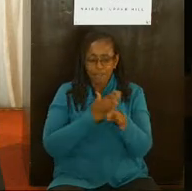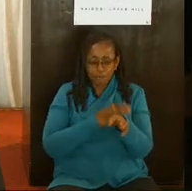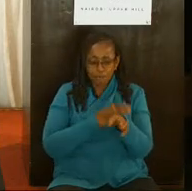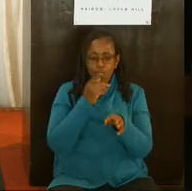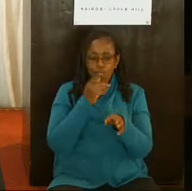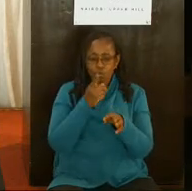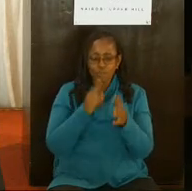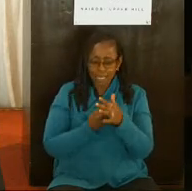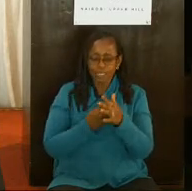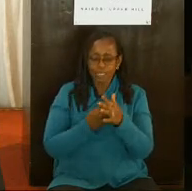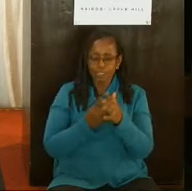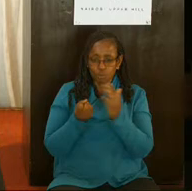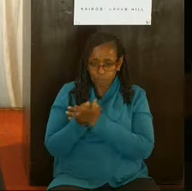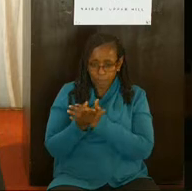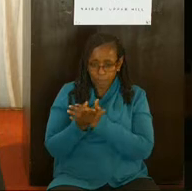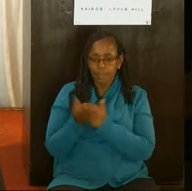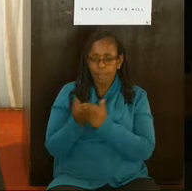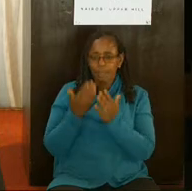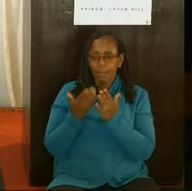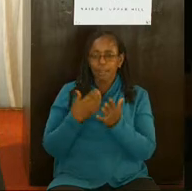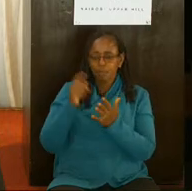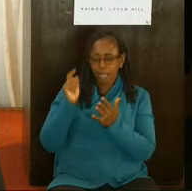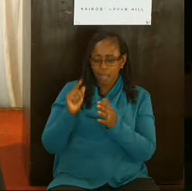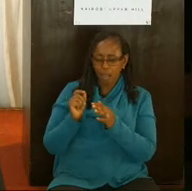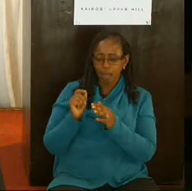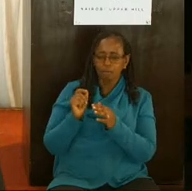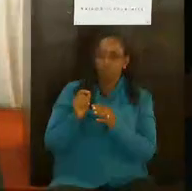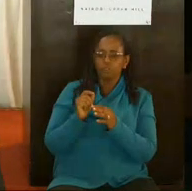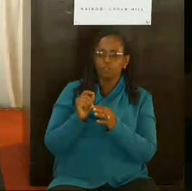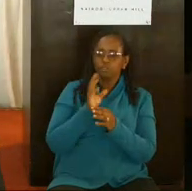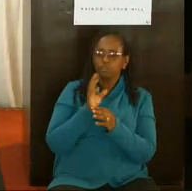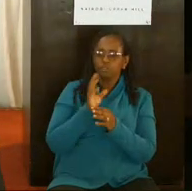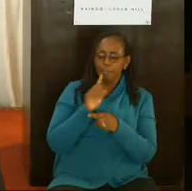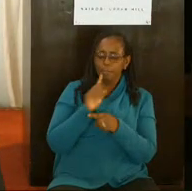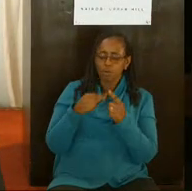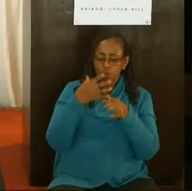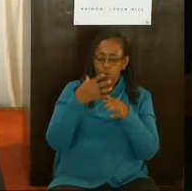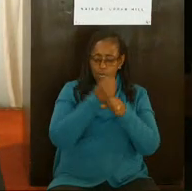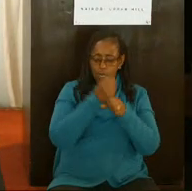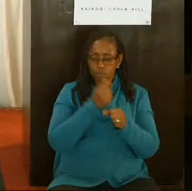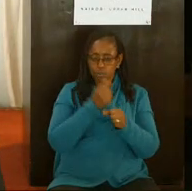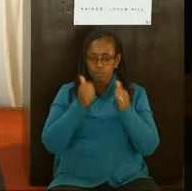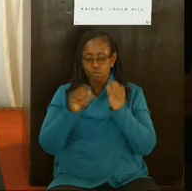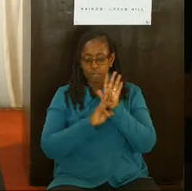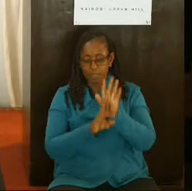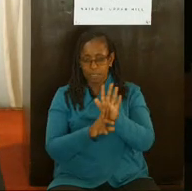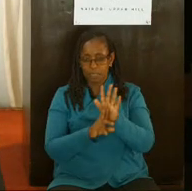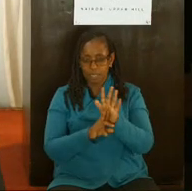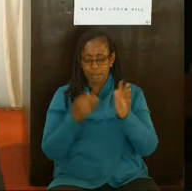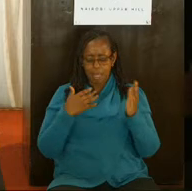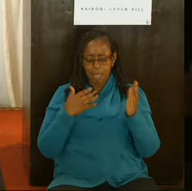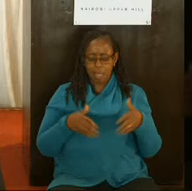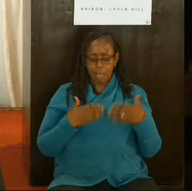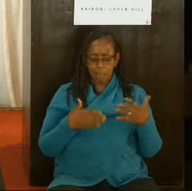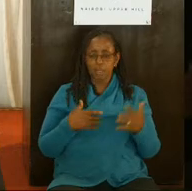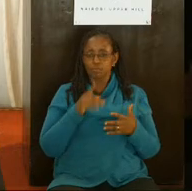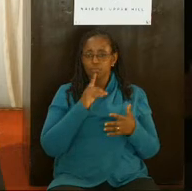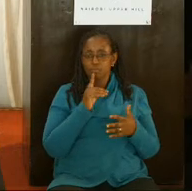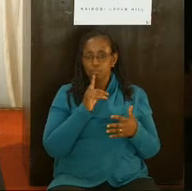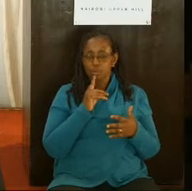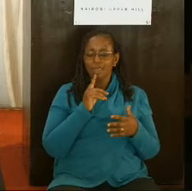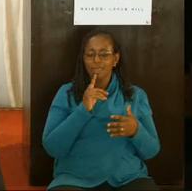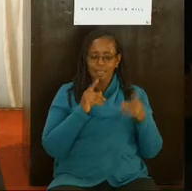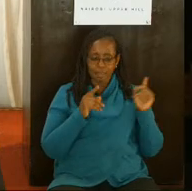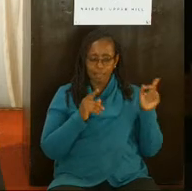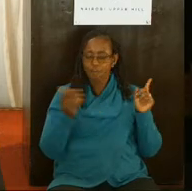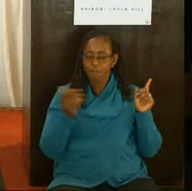just an introduction to the organization that you are are representing and I'm also happy to note that patience is a former